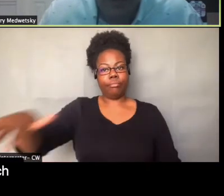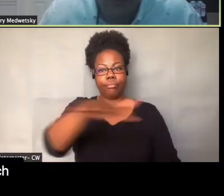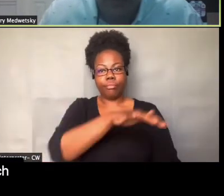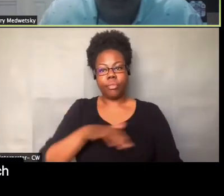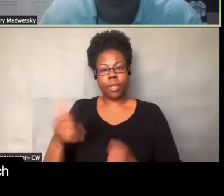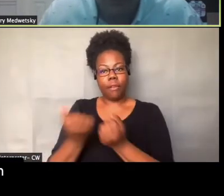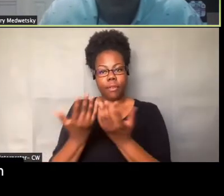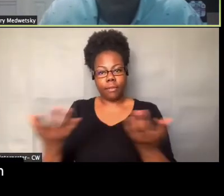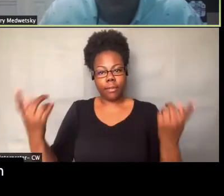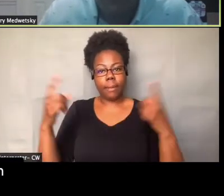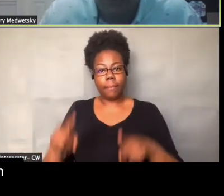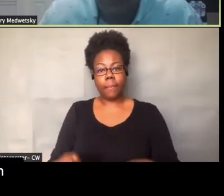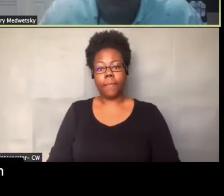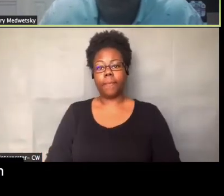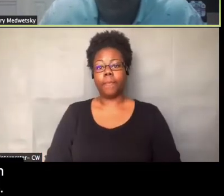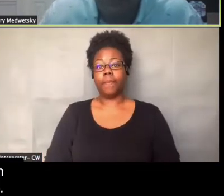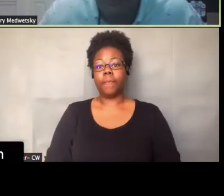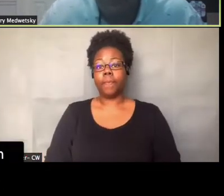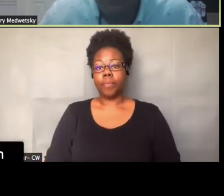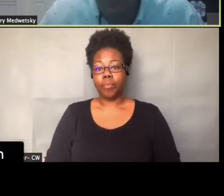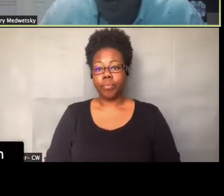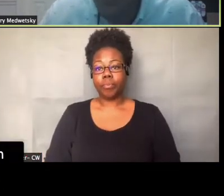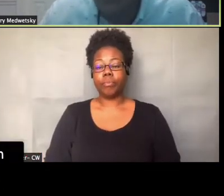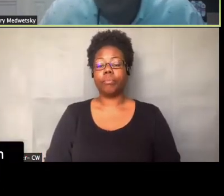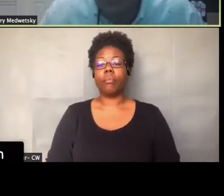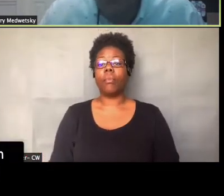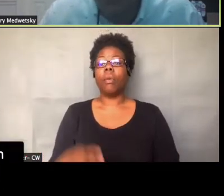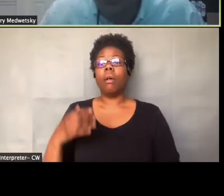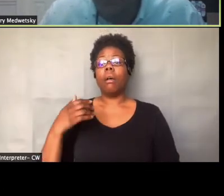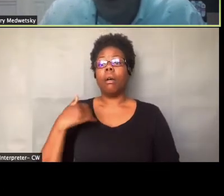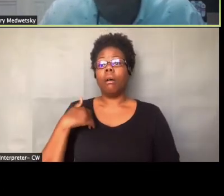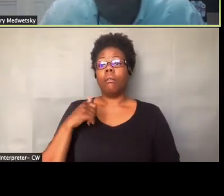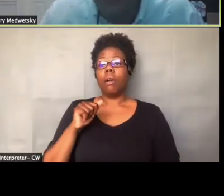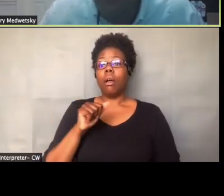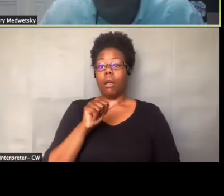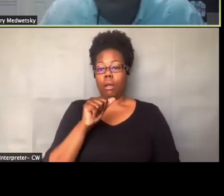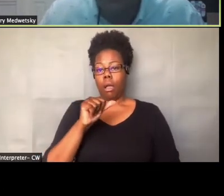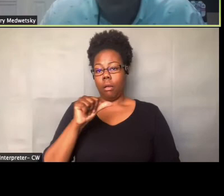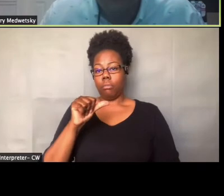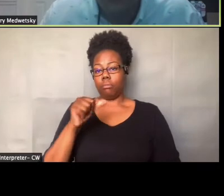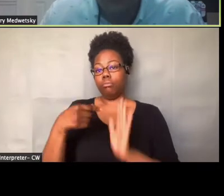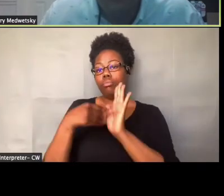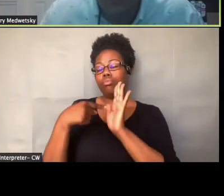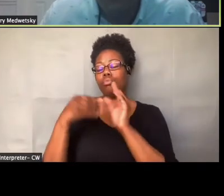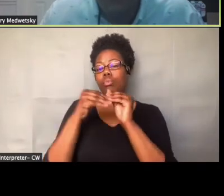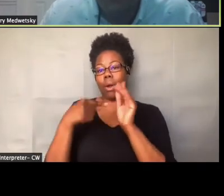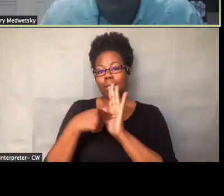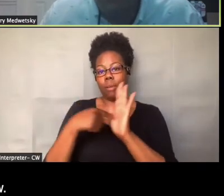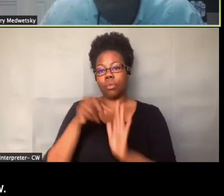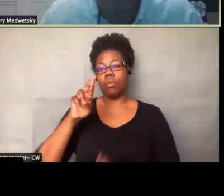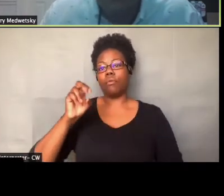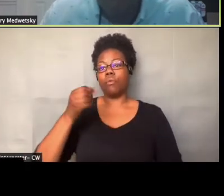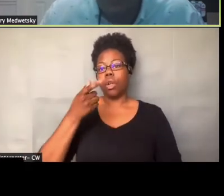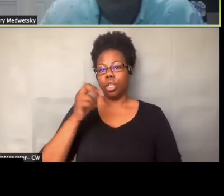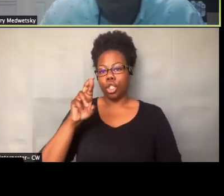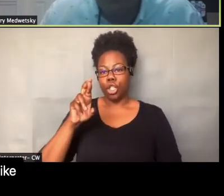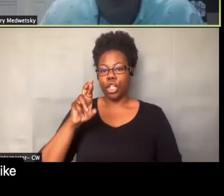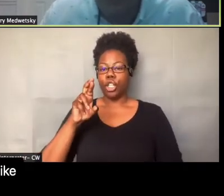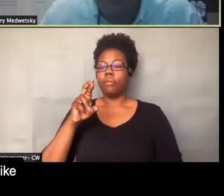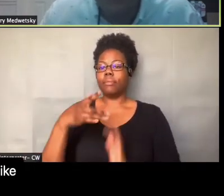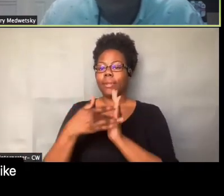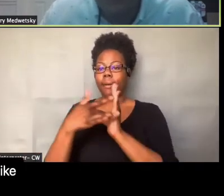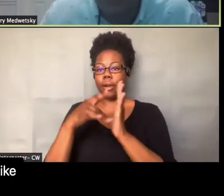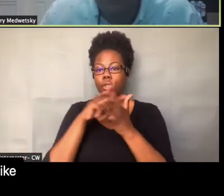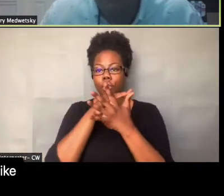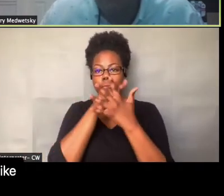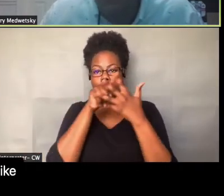could actually see and press on the Roger Select. This is a Roger clip-on mini mic, so if someone like a spouse was wearing